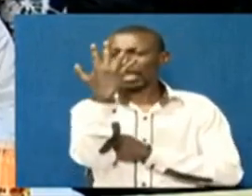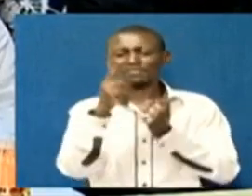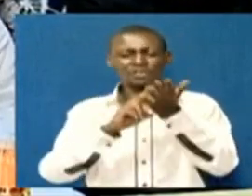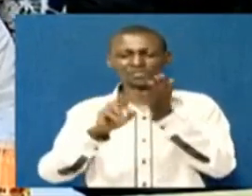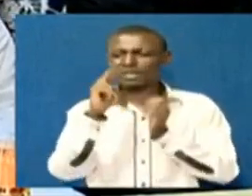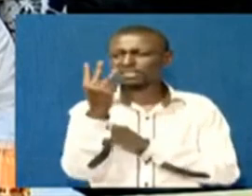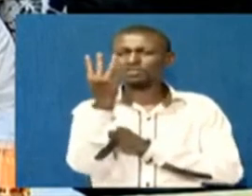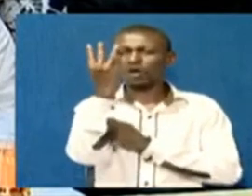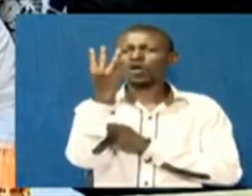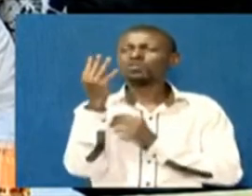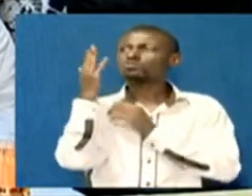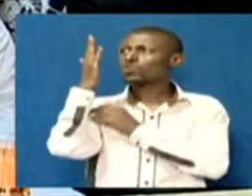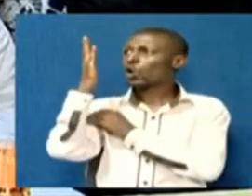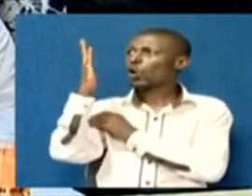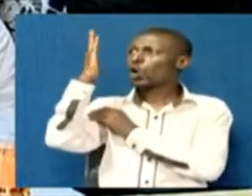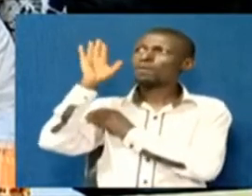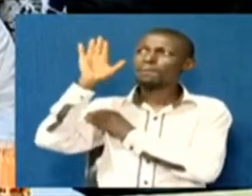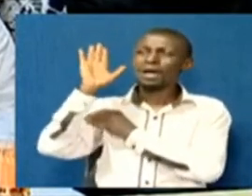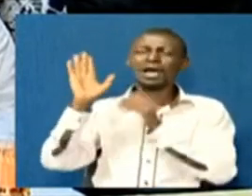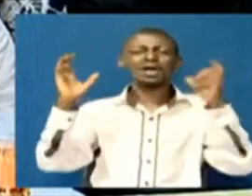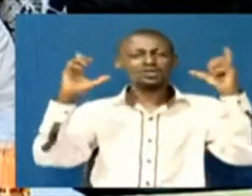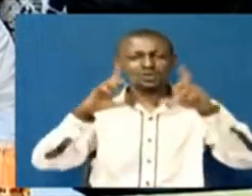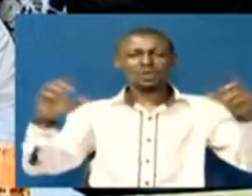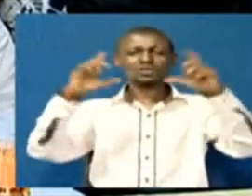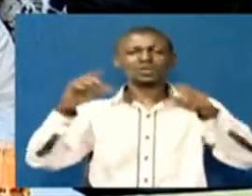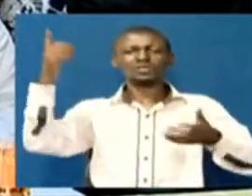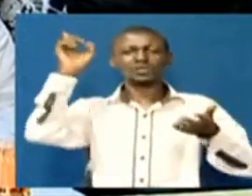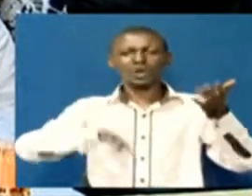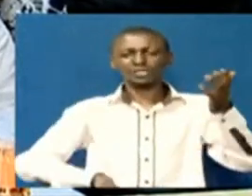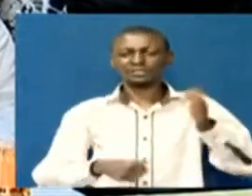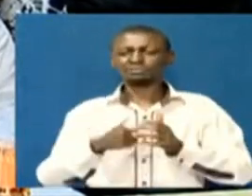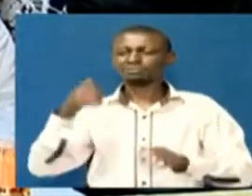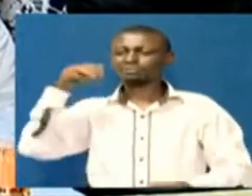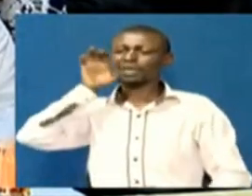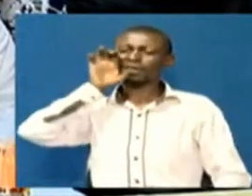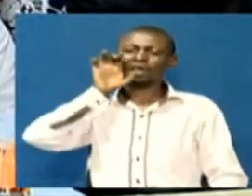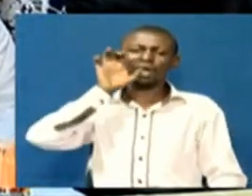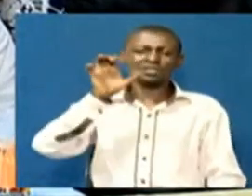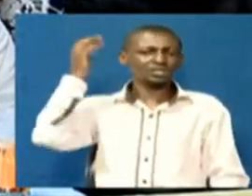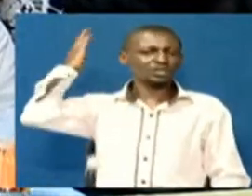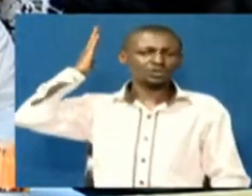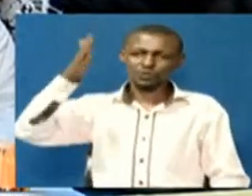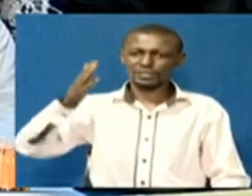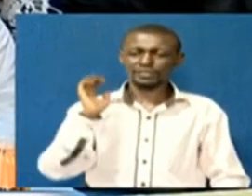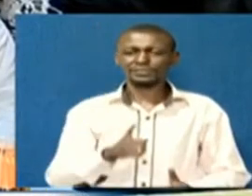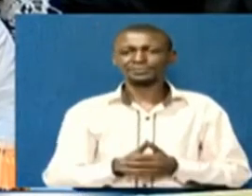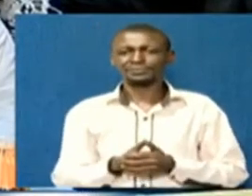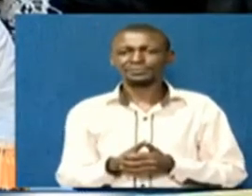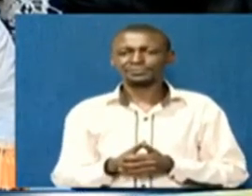God declared, I will send out a curse.